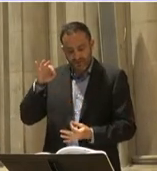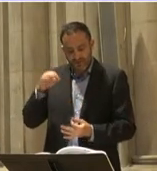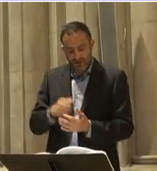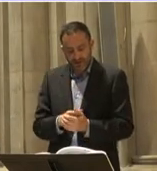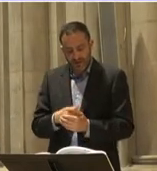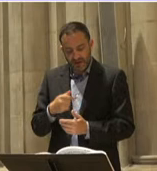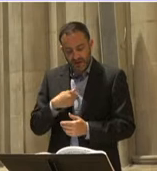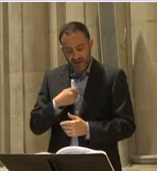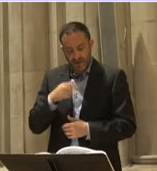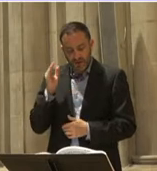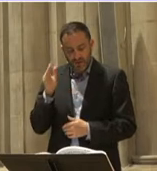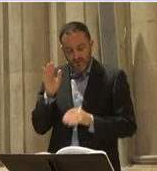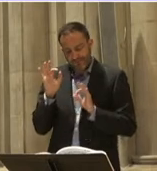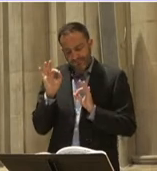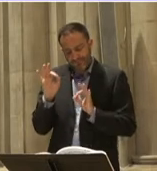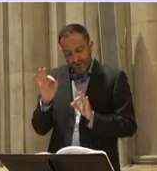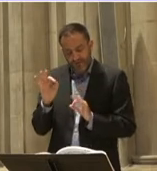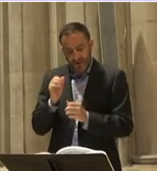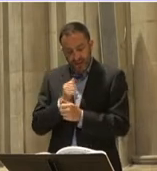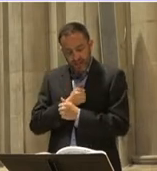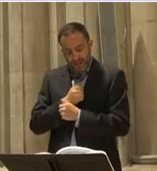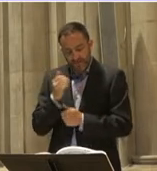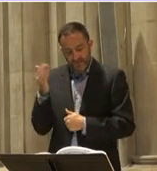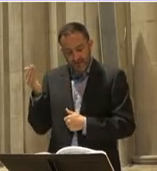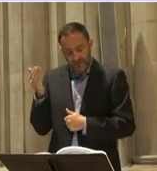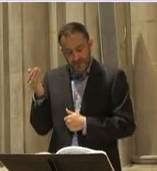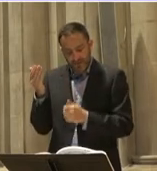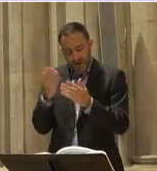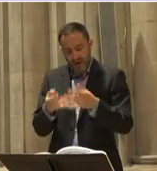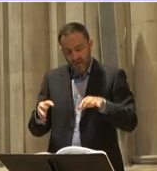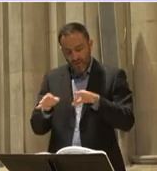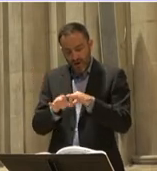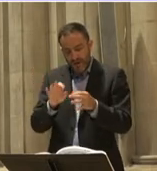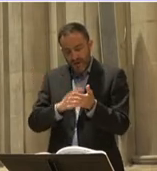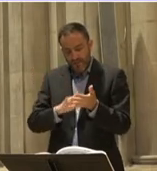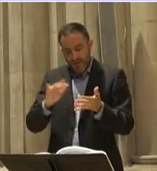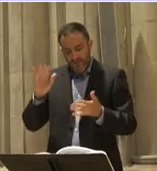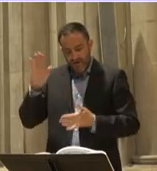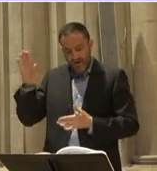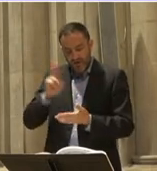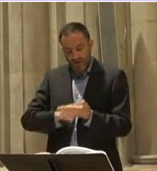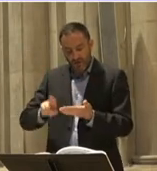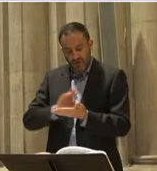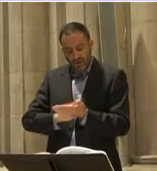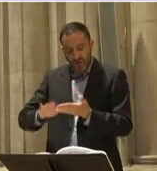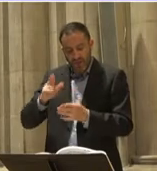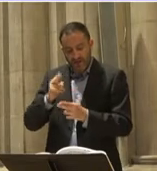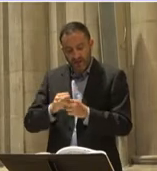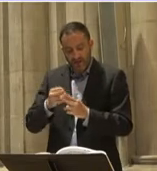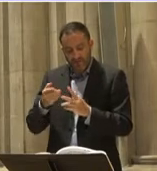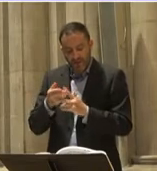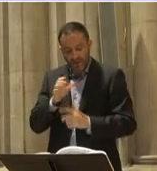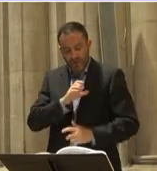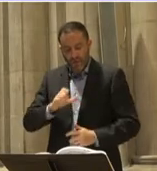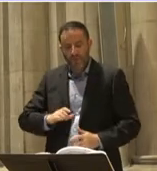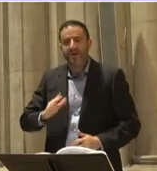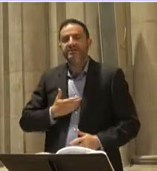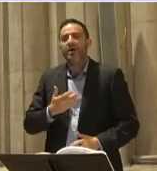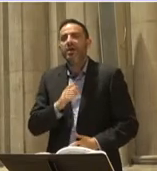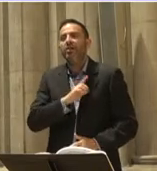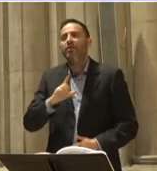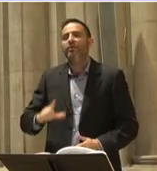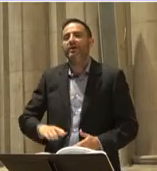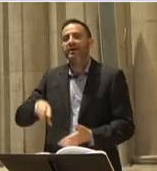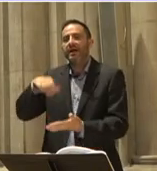Holy Spirit, that we may perfectly love you and worthily magnify your holy name, through